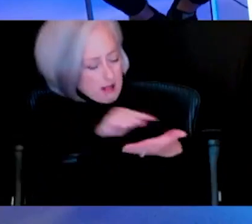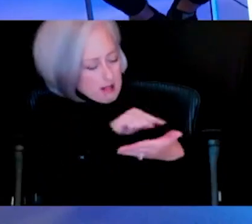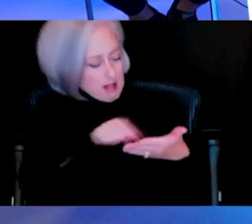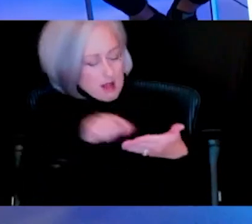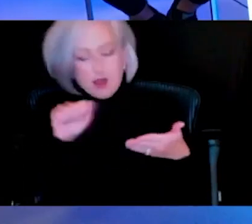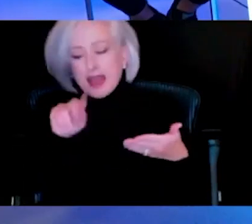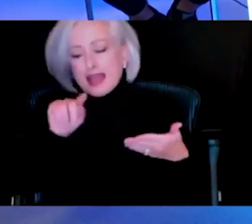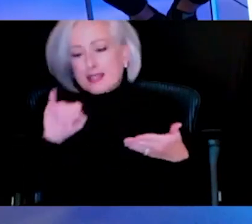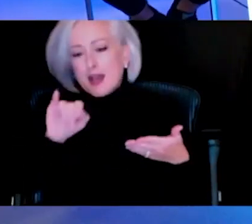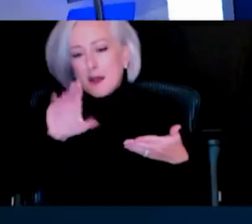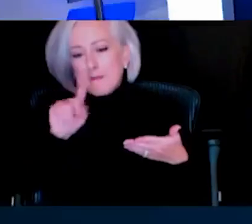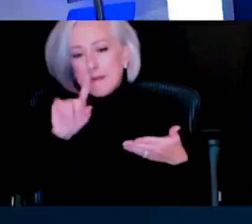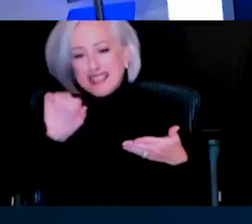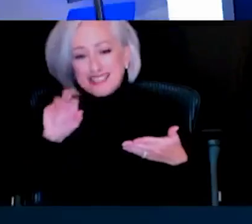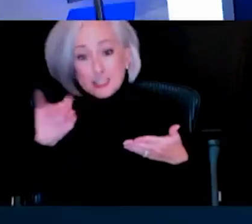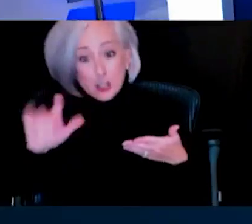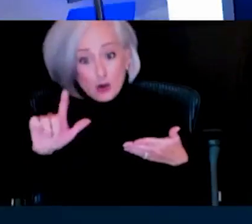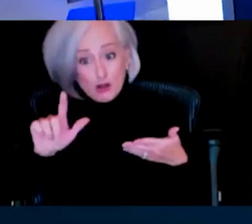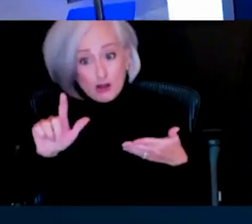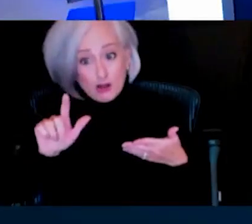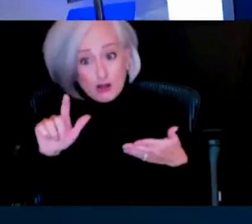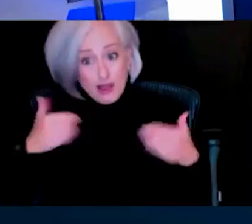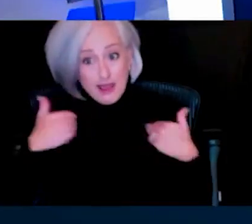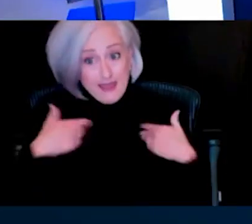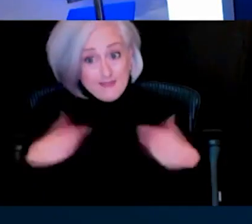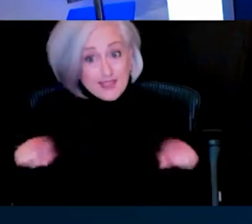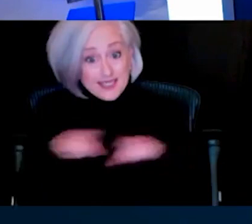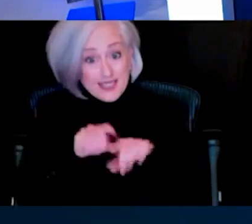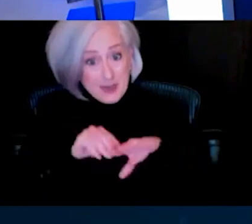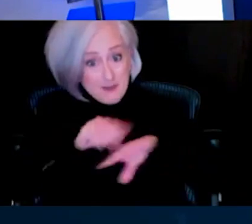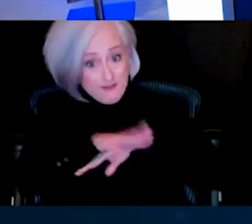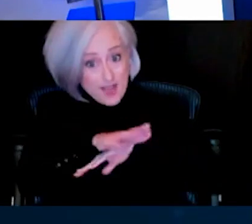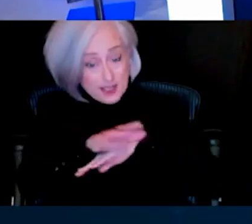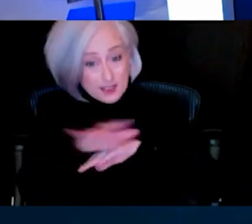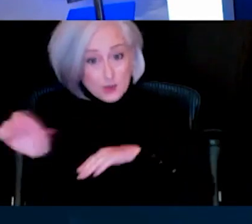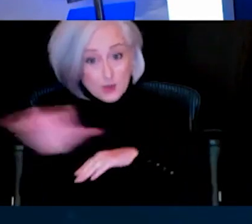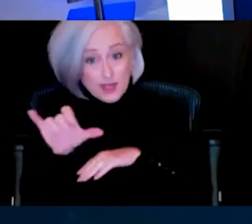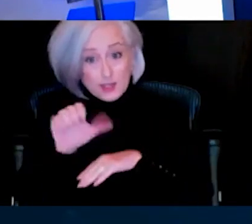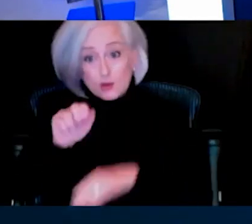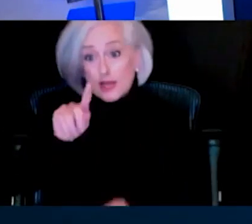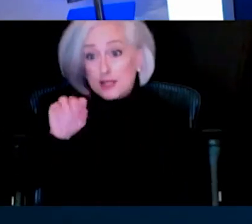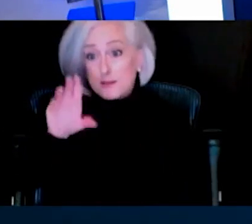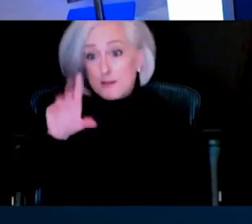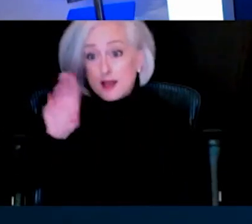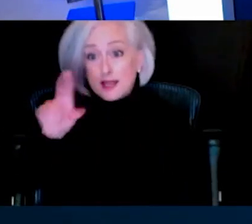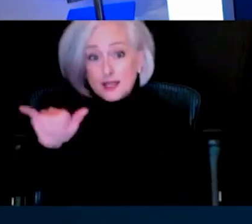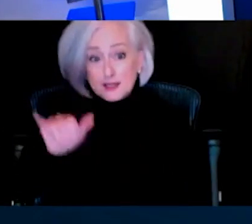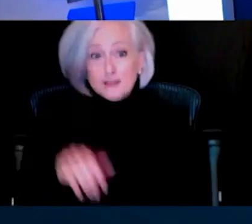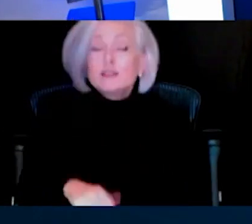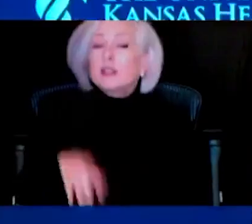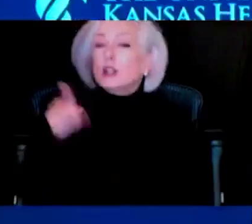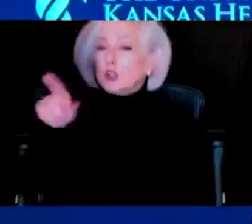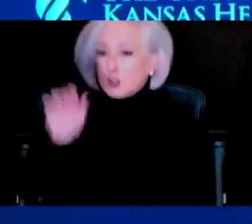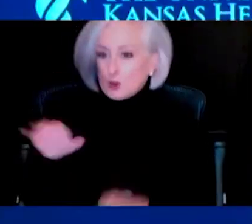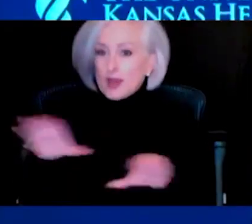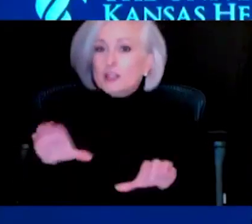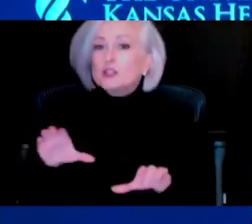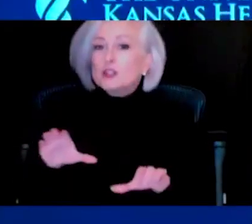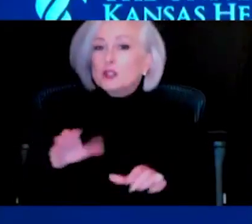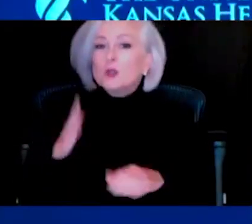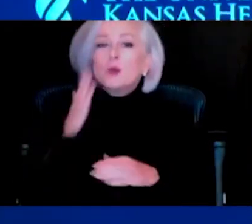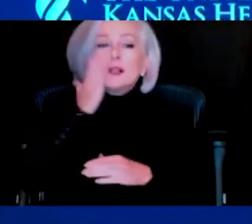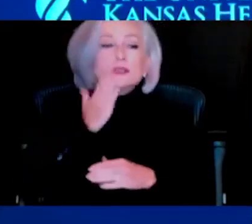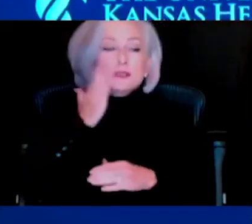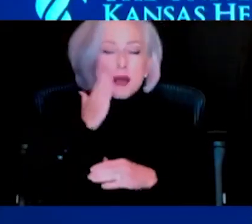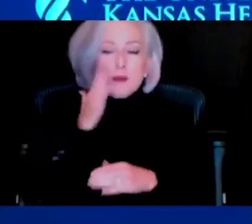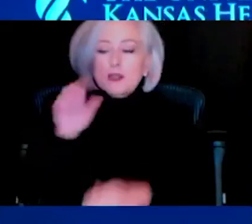topically. Right. Does that have the same effect as far as antibodies go? Yeah, so you can do like a topical antibiotic. We usually